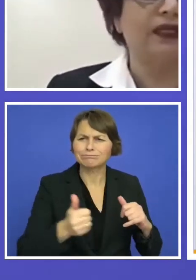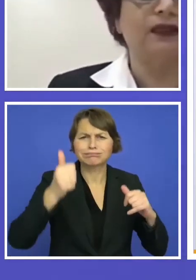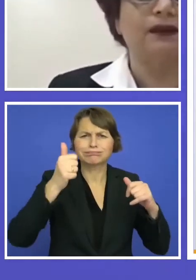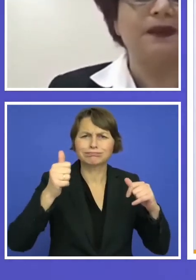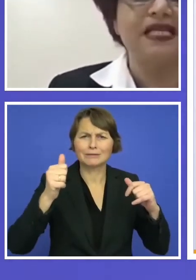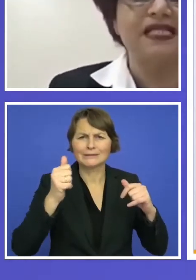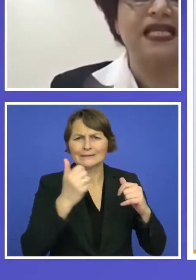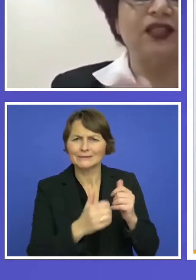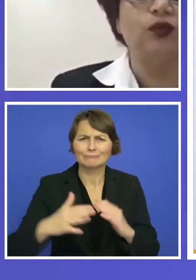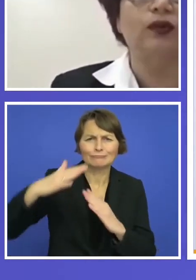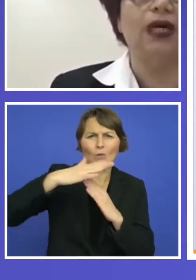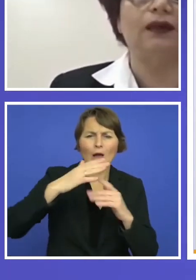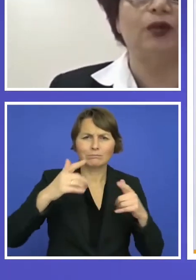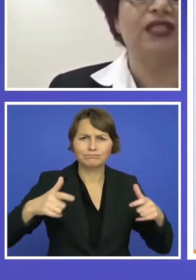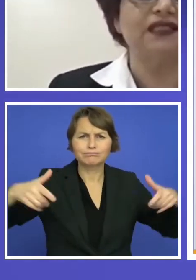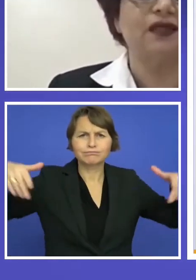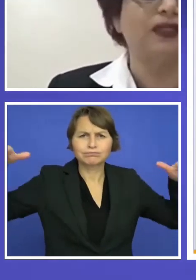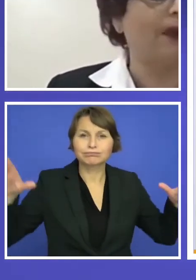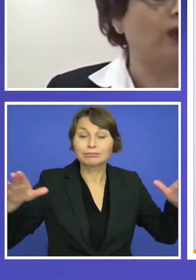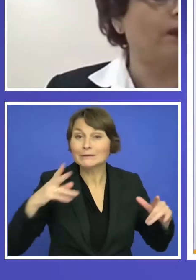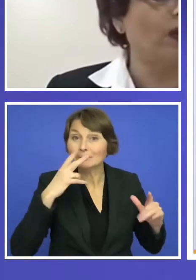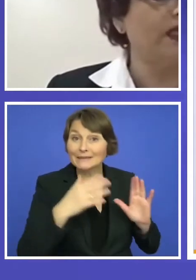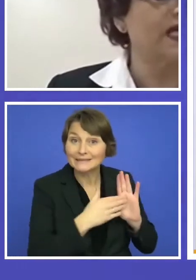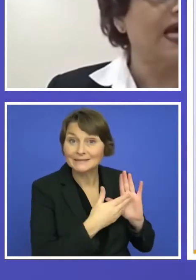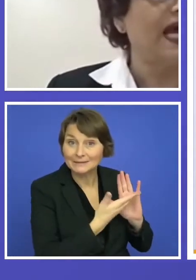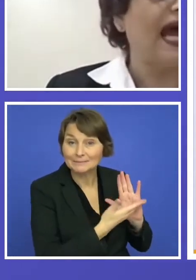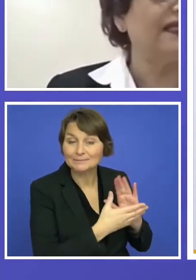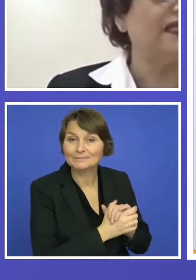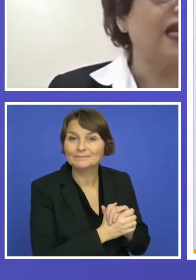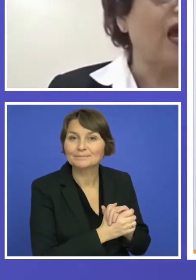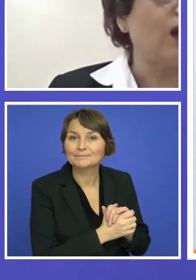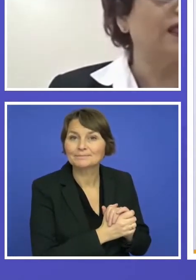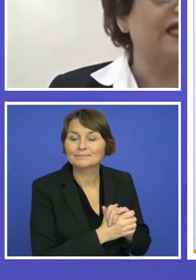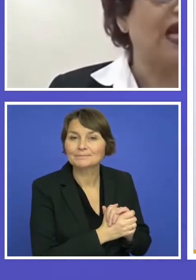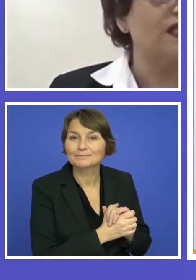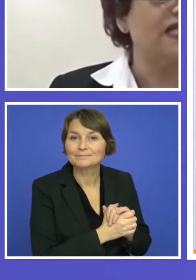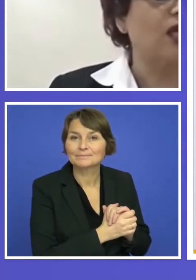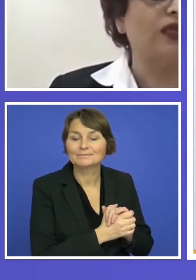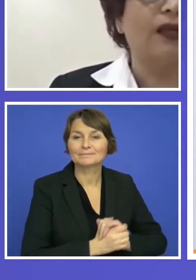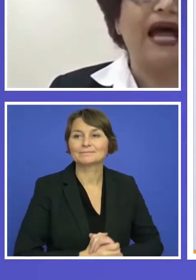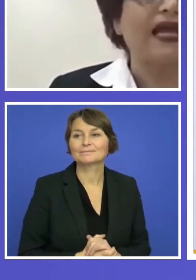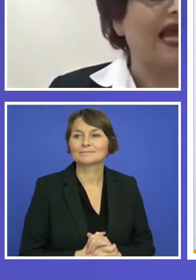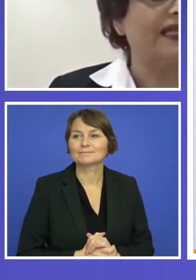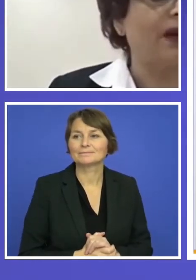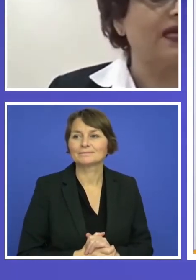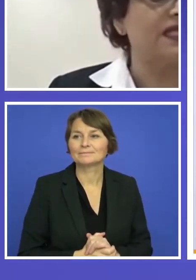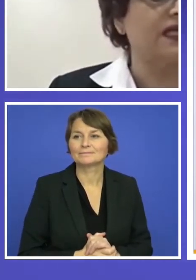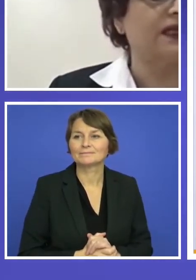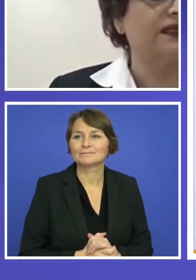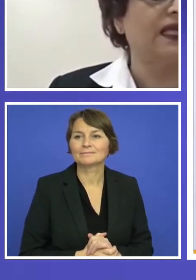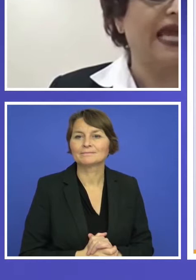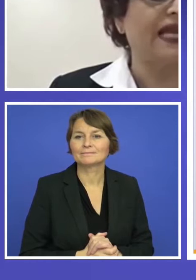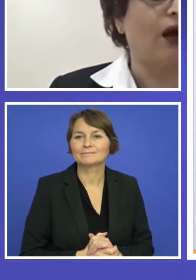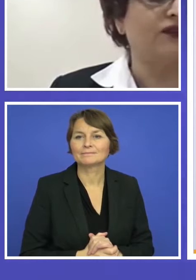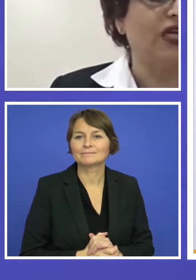on the, please, can you put it on the PowerPoint? And the crow sits on the back and